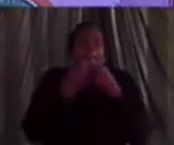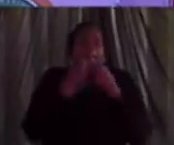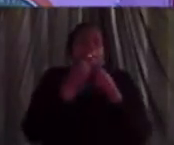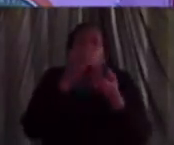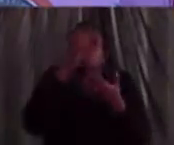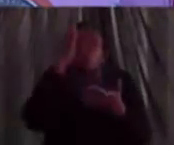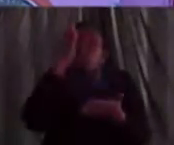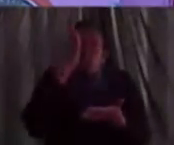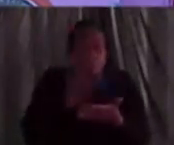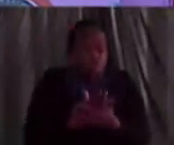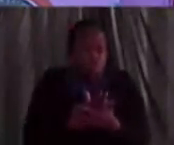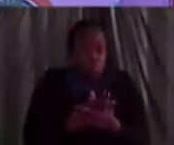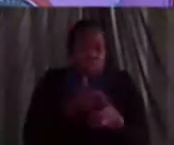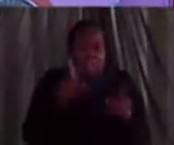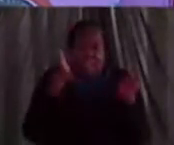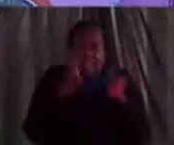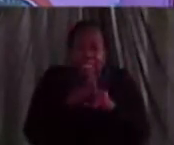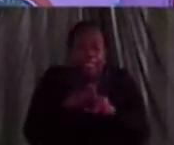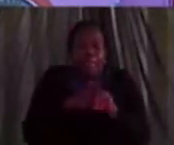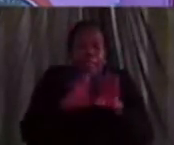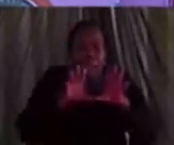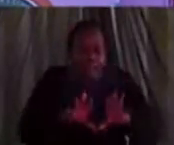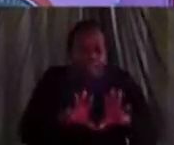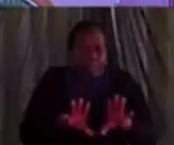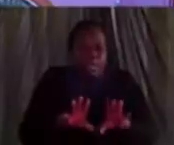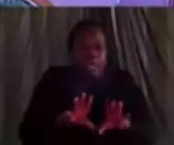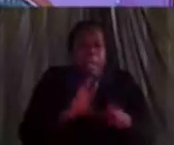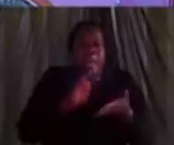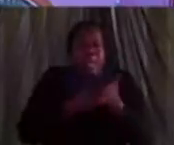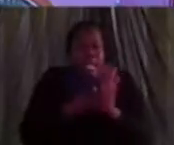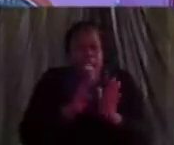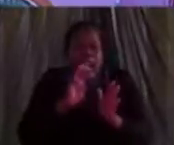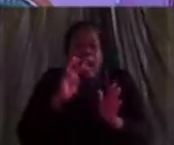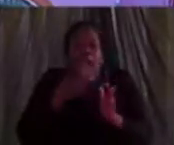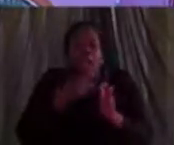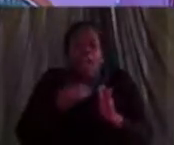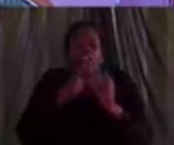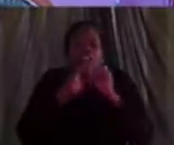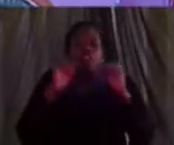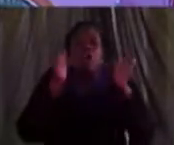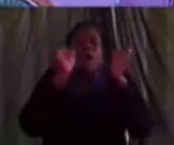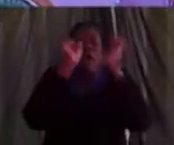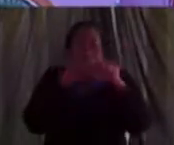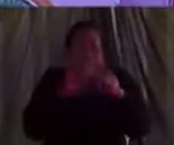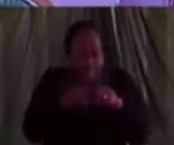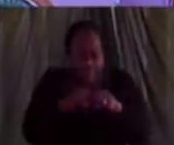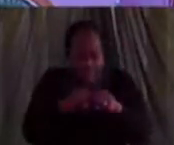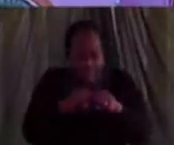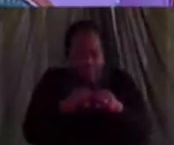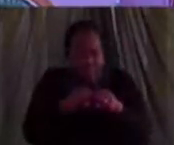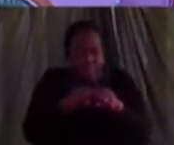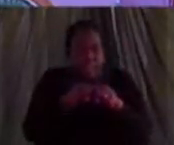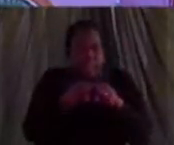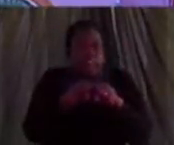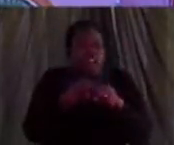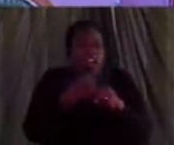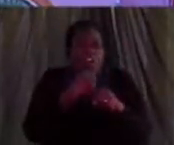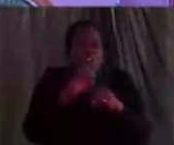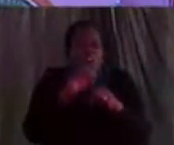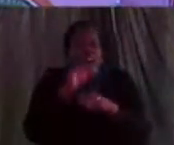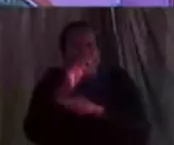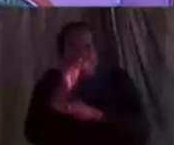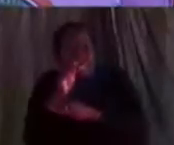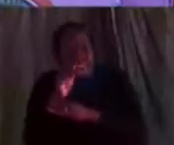to harassment because there's no consensus insofar as the matter, the request or the lack of request,